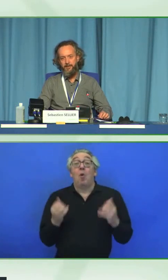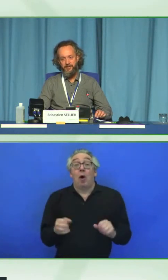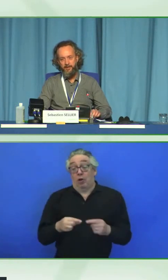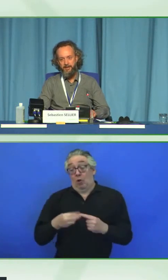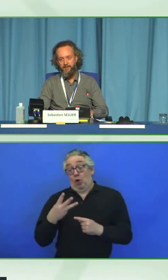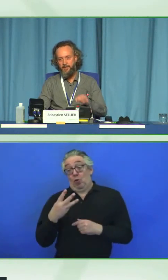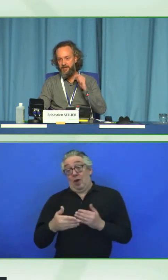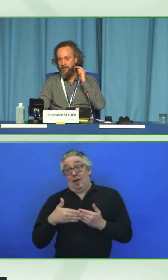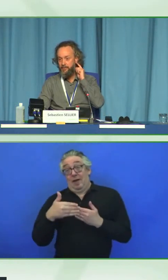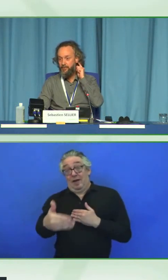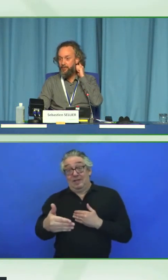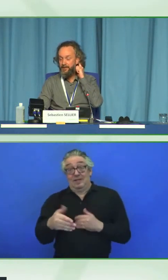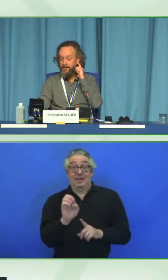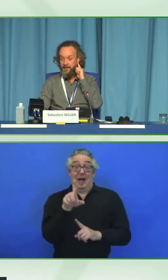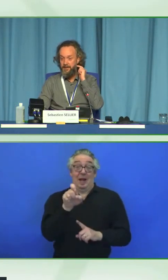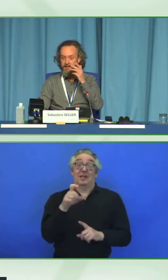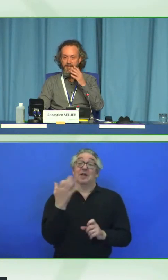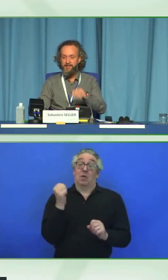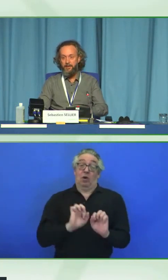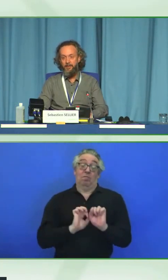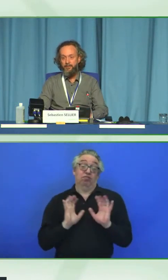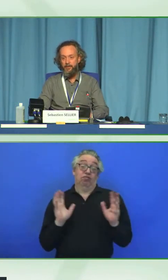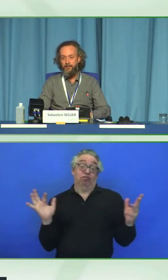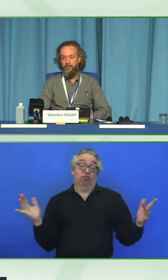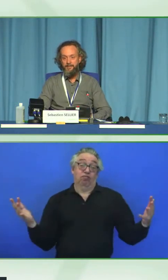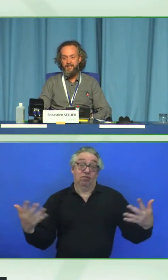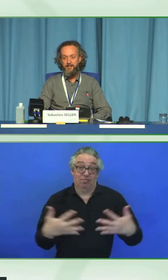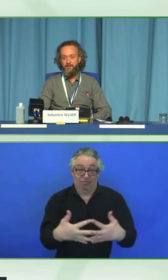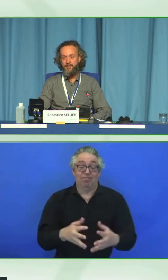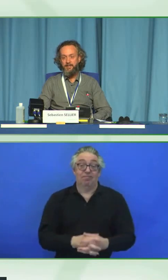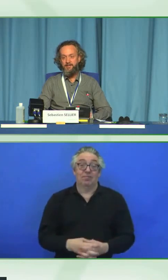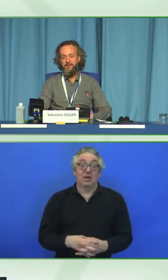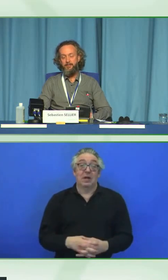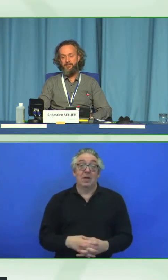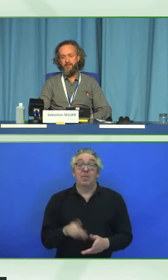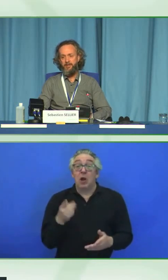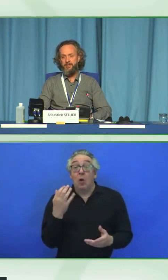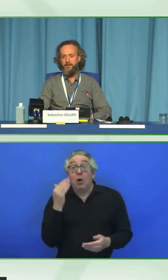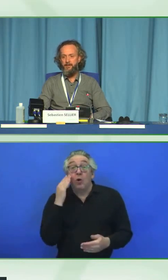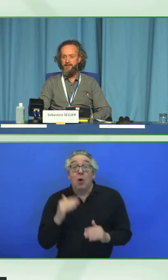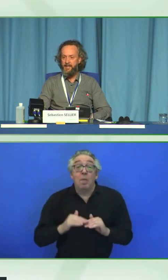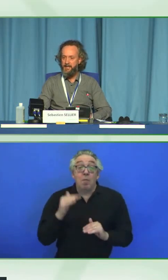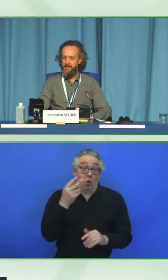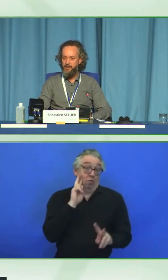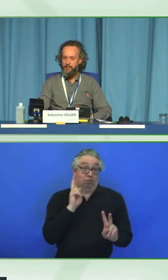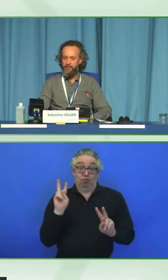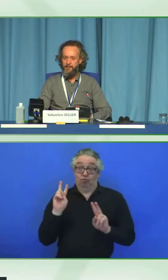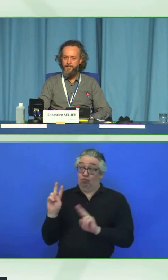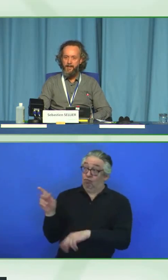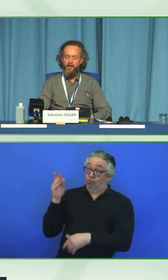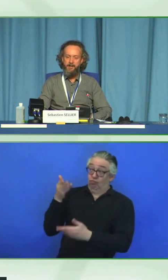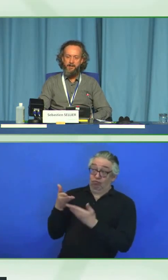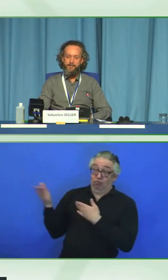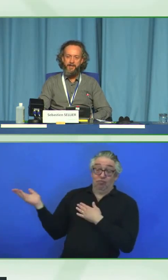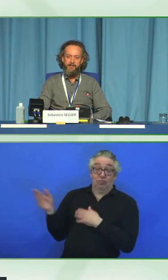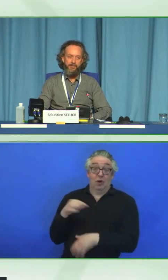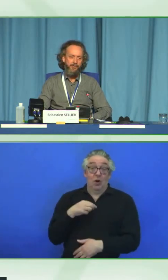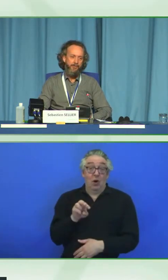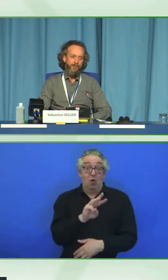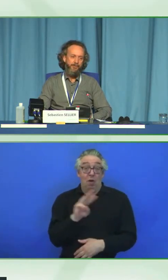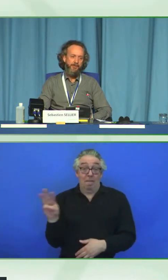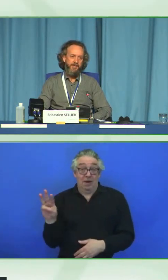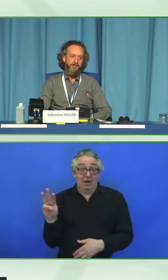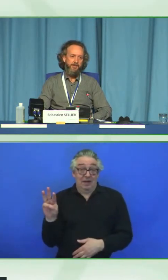for further information, you can get on the website, you can get the demonstration of the Elix bubble,